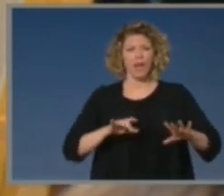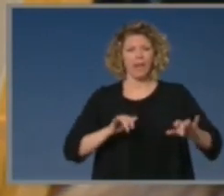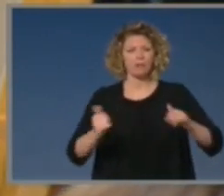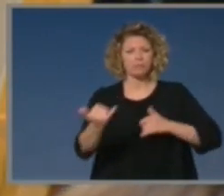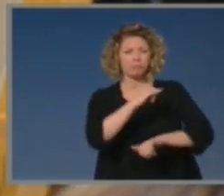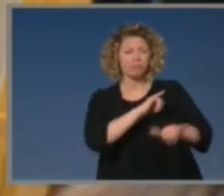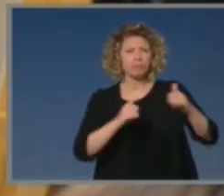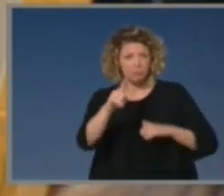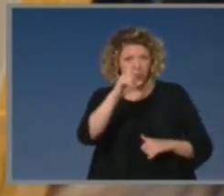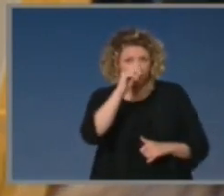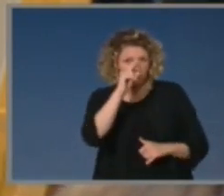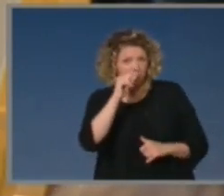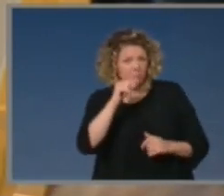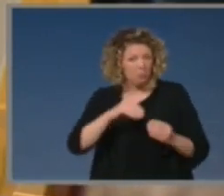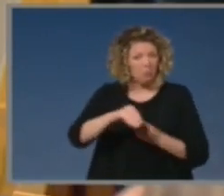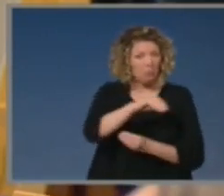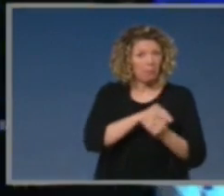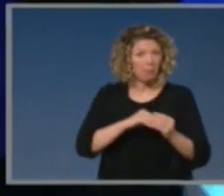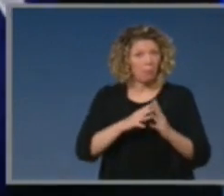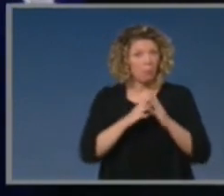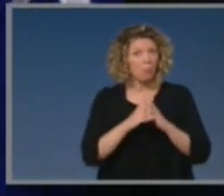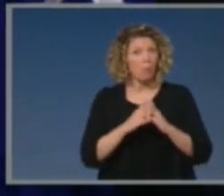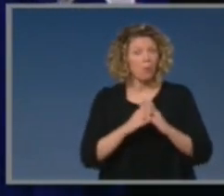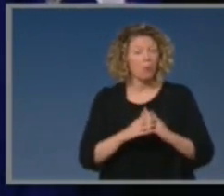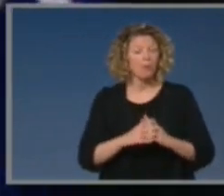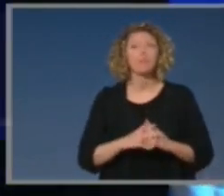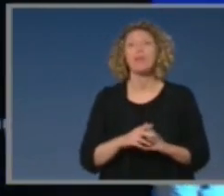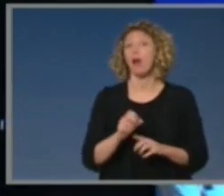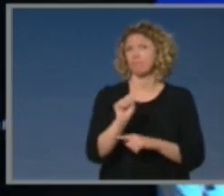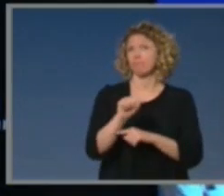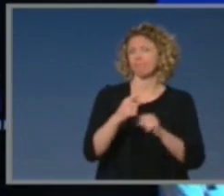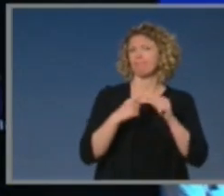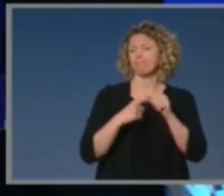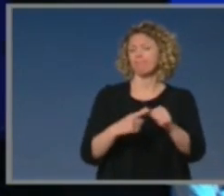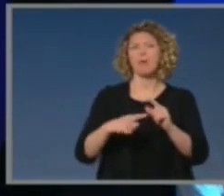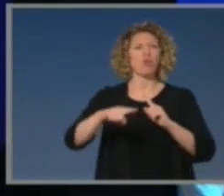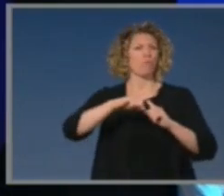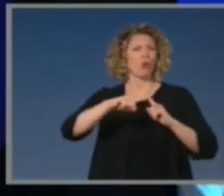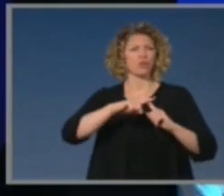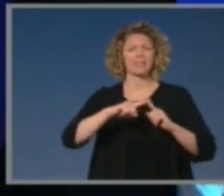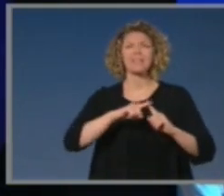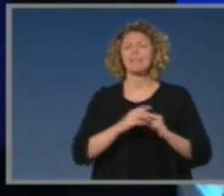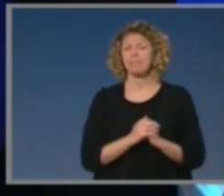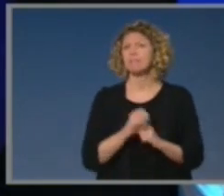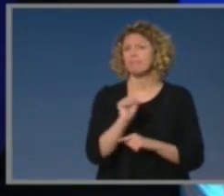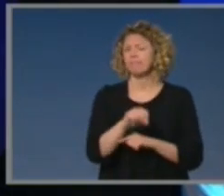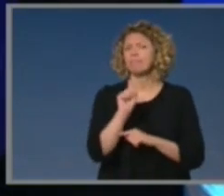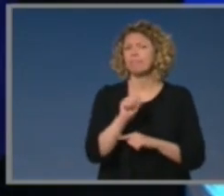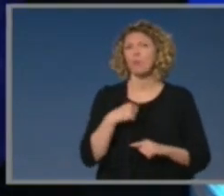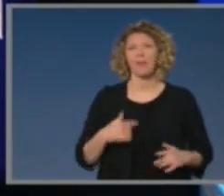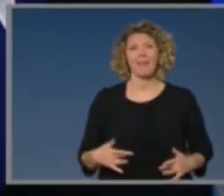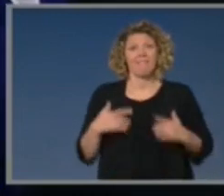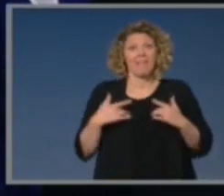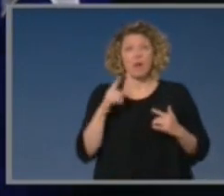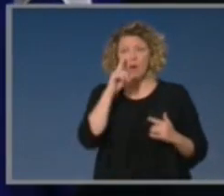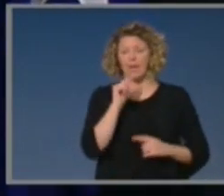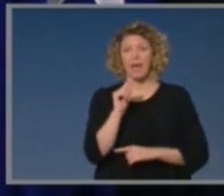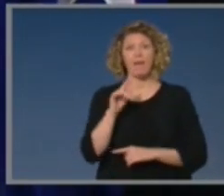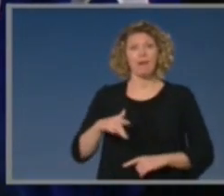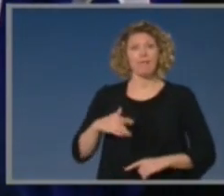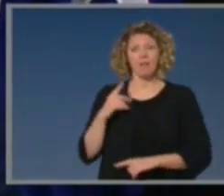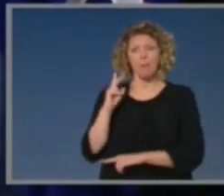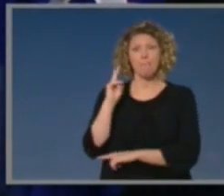back over the coming weeks? Oh, very positive. And that's part of the road back that National Cabinet is considering. I mean, there are